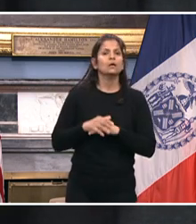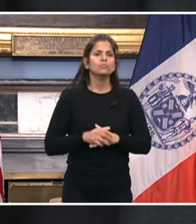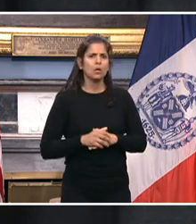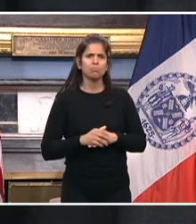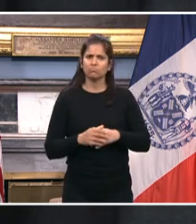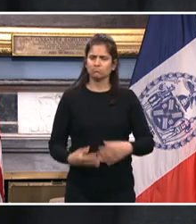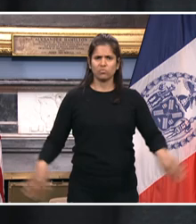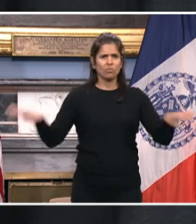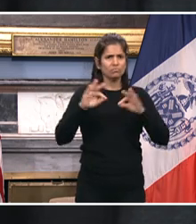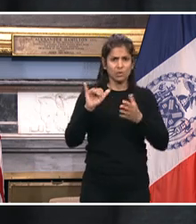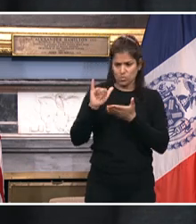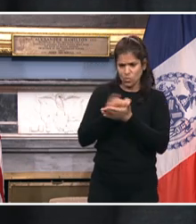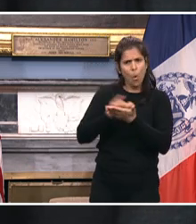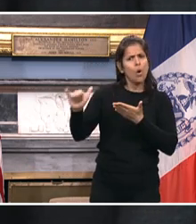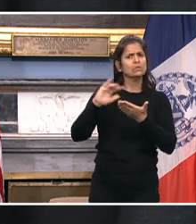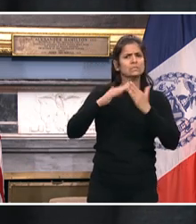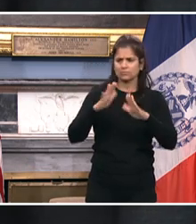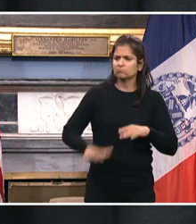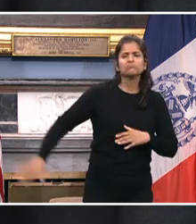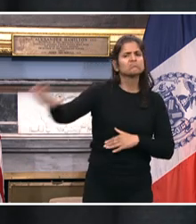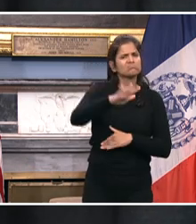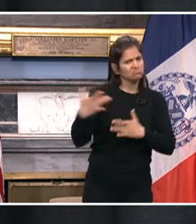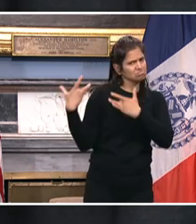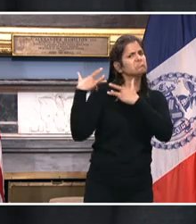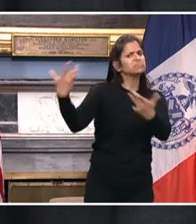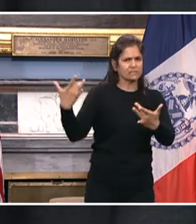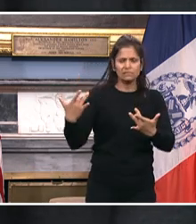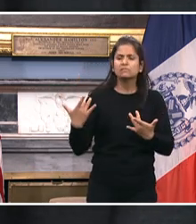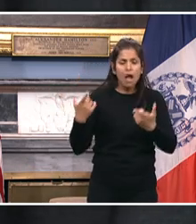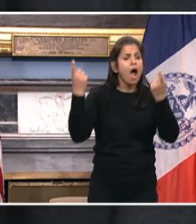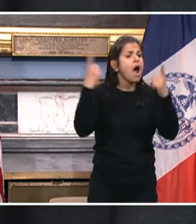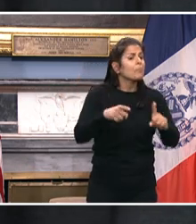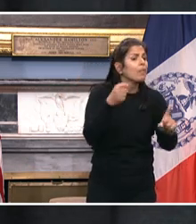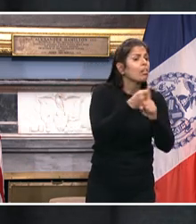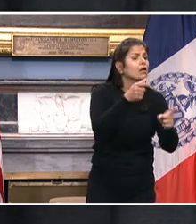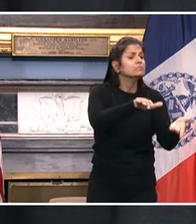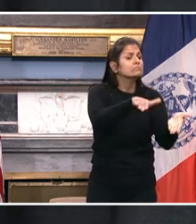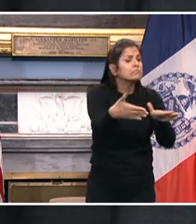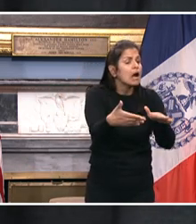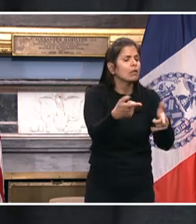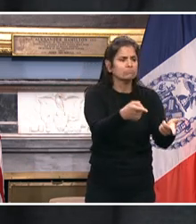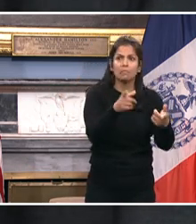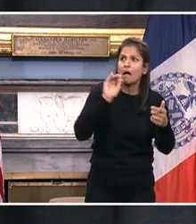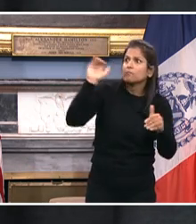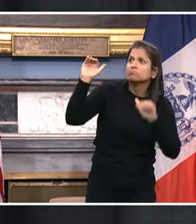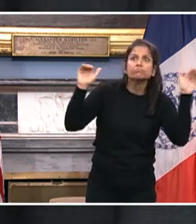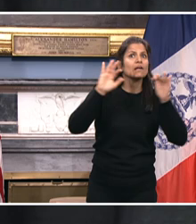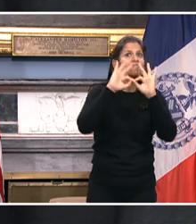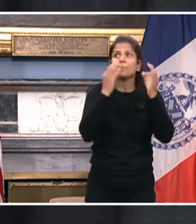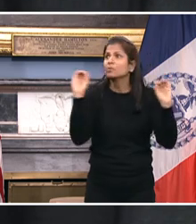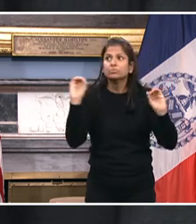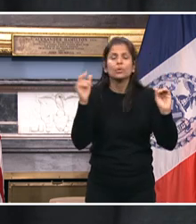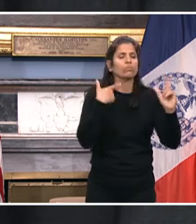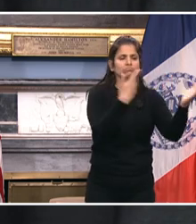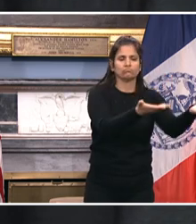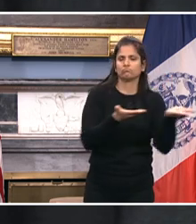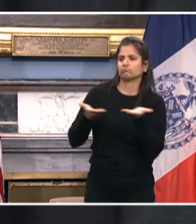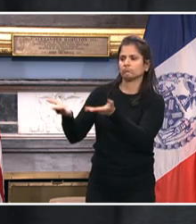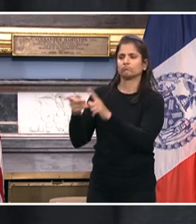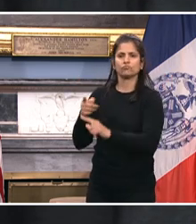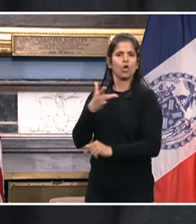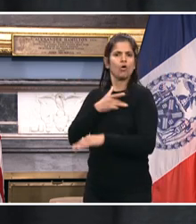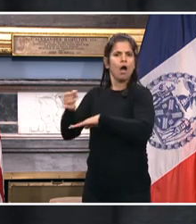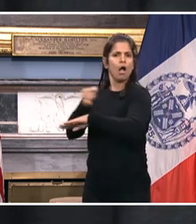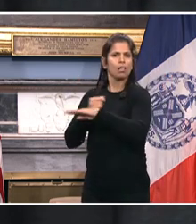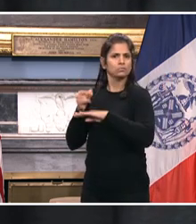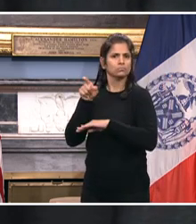away, obviously, in large measure because of COVID. Kate. Oh, did you finish? Do you have more questions?